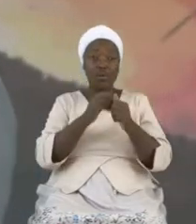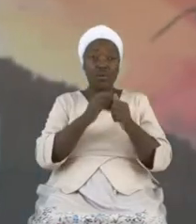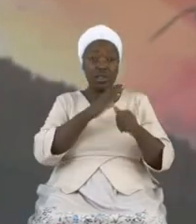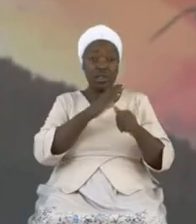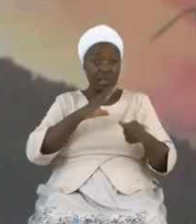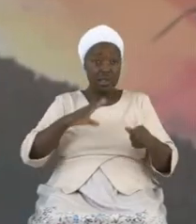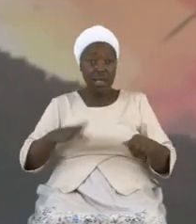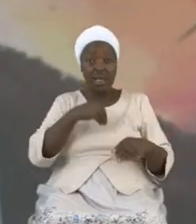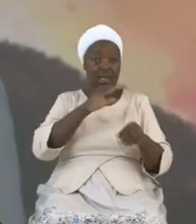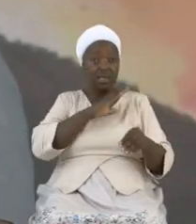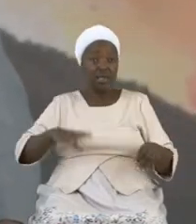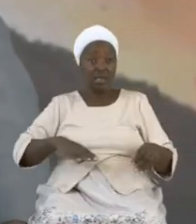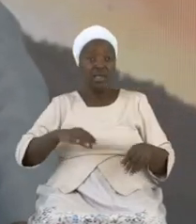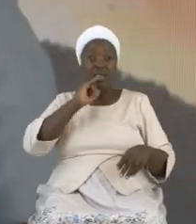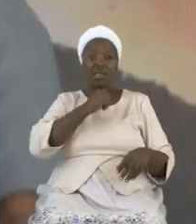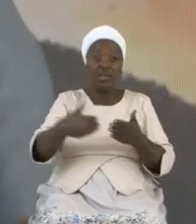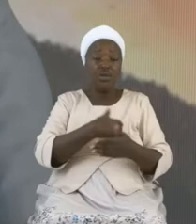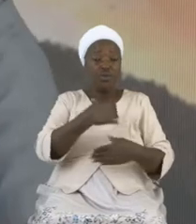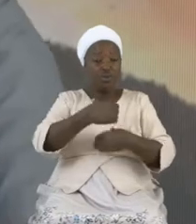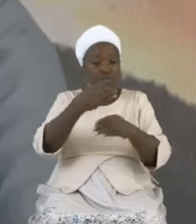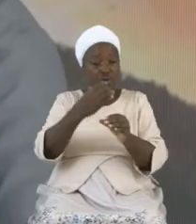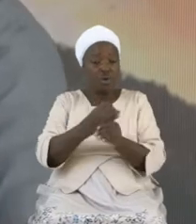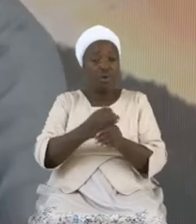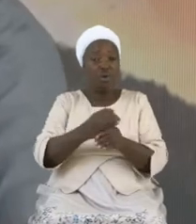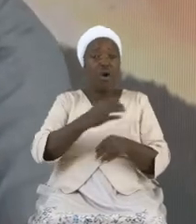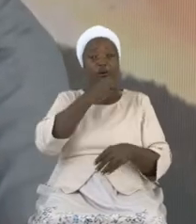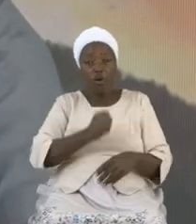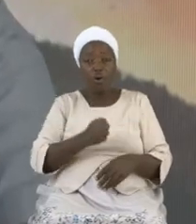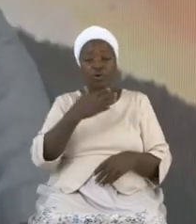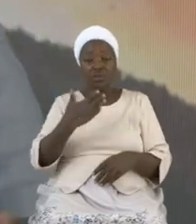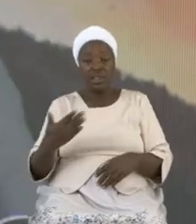things are passed away. And behold,